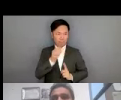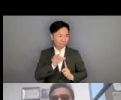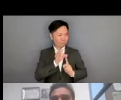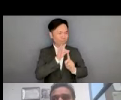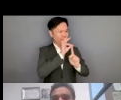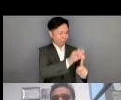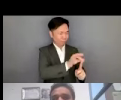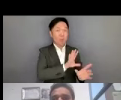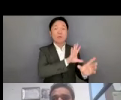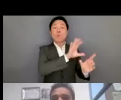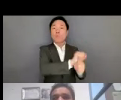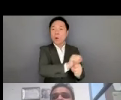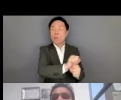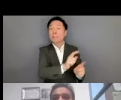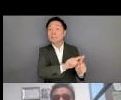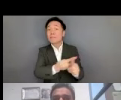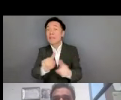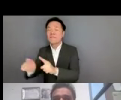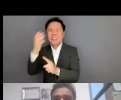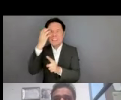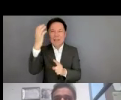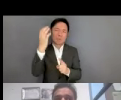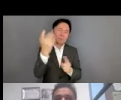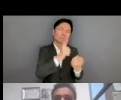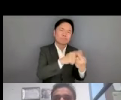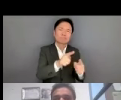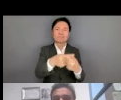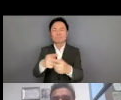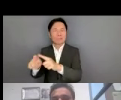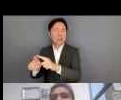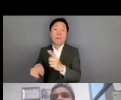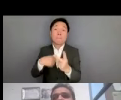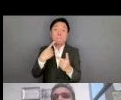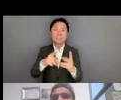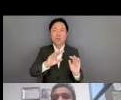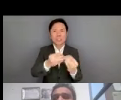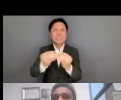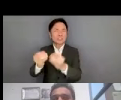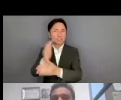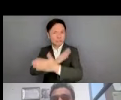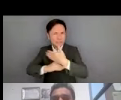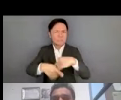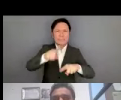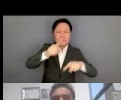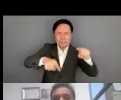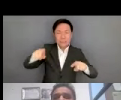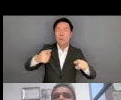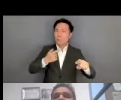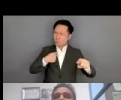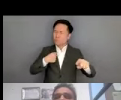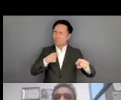those beneficiaries, those mentees, were from various cross disability section, and we